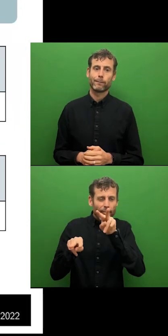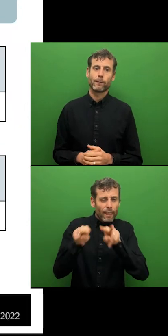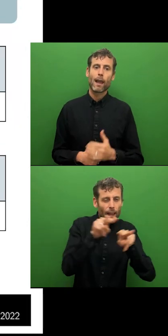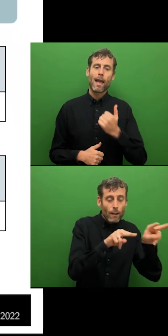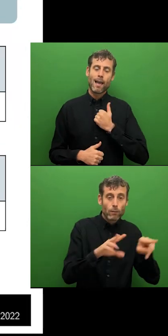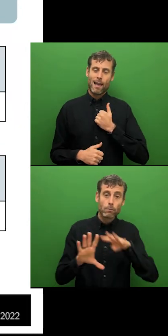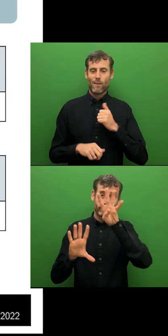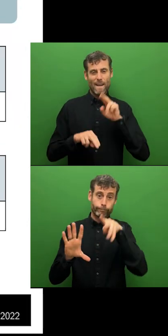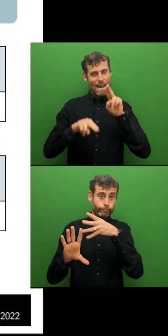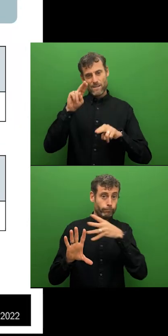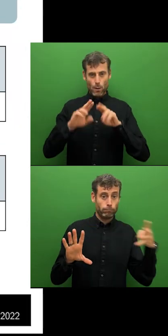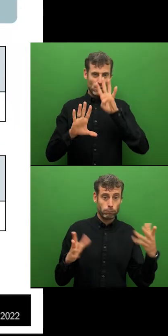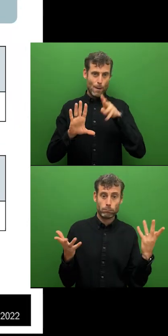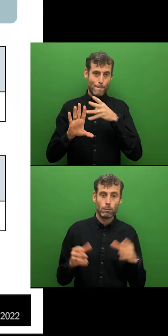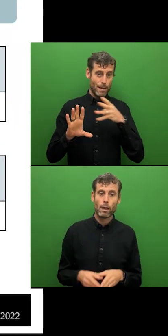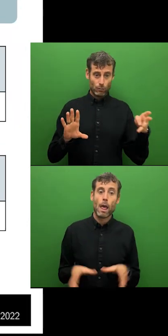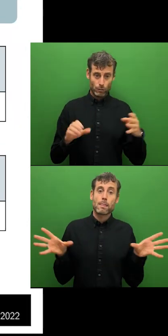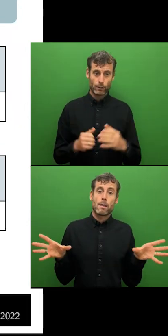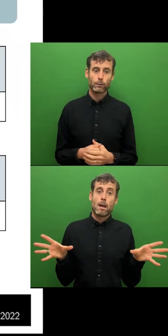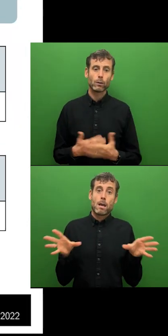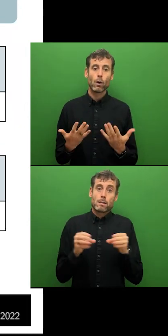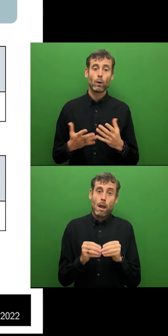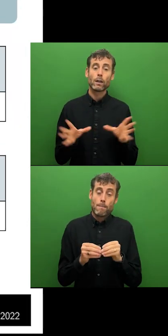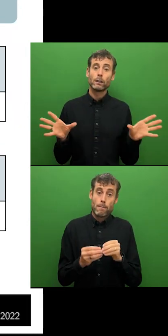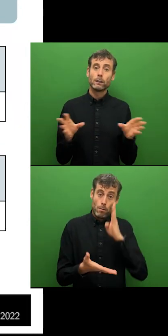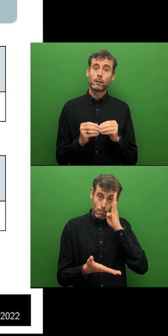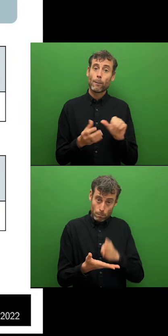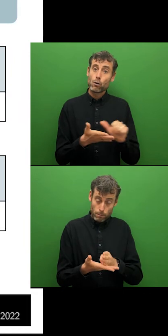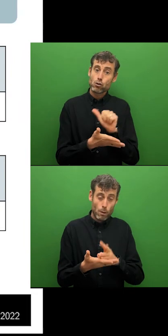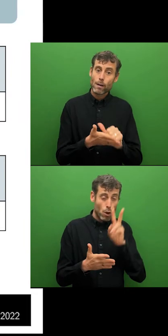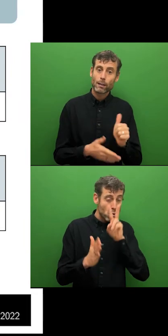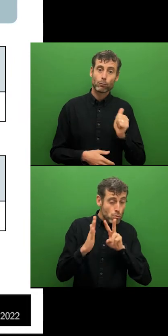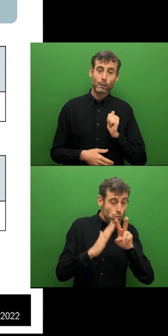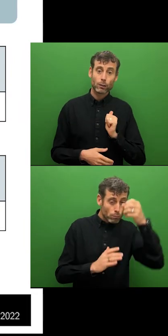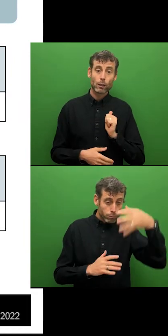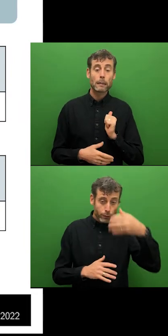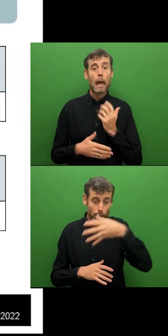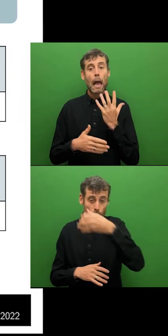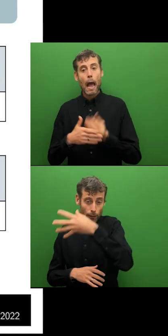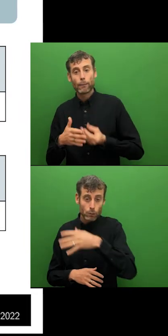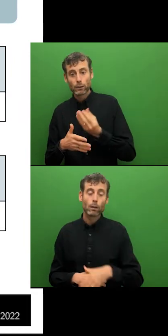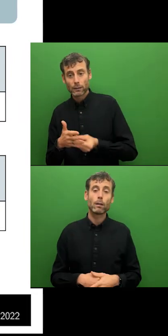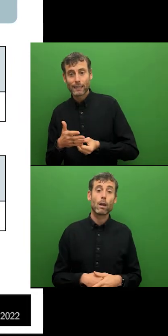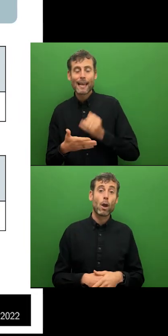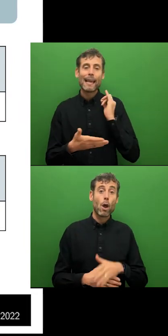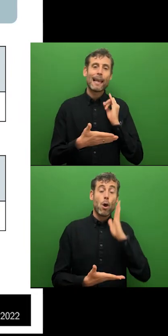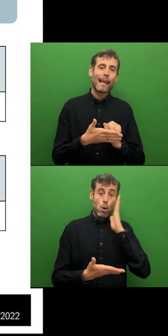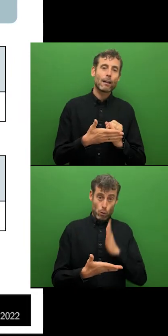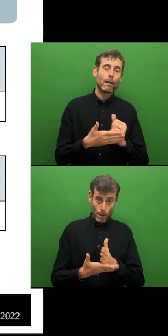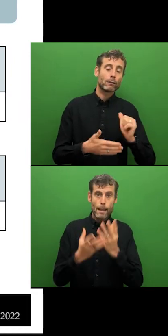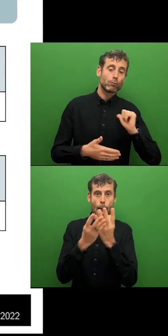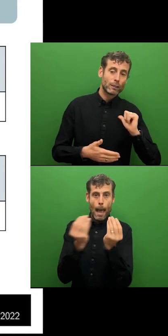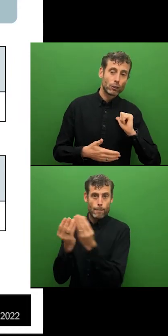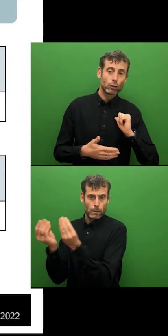Our evaluation metric is essentially the sum of correct predictions, correct absences, incorrect predictions, and